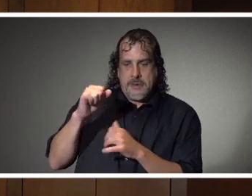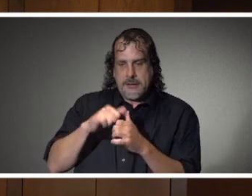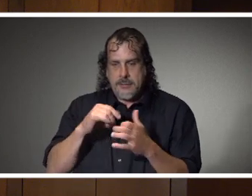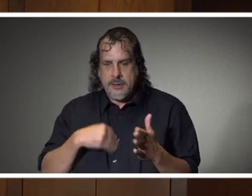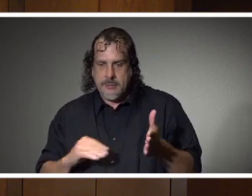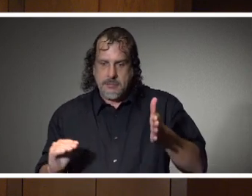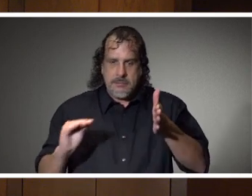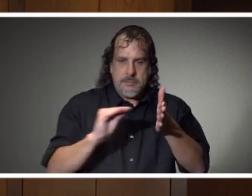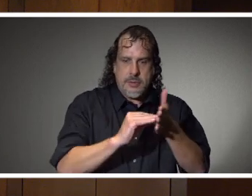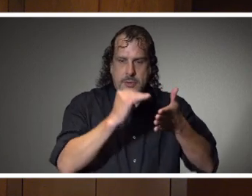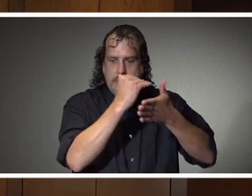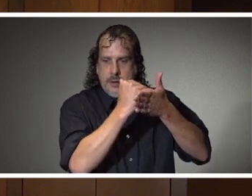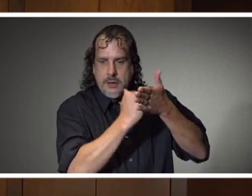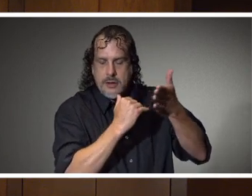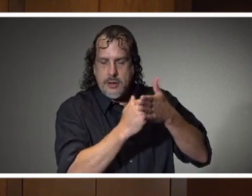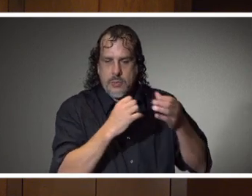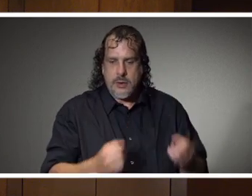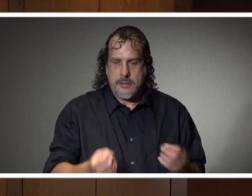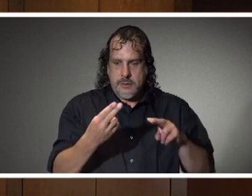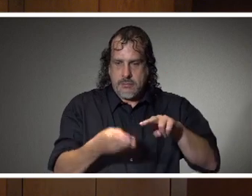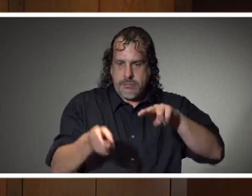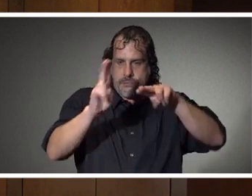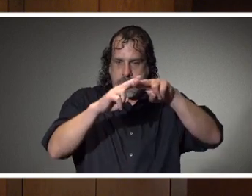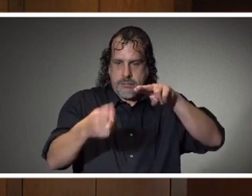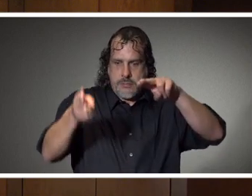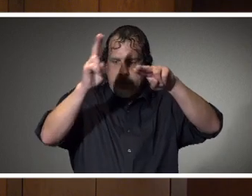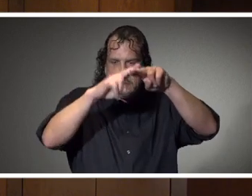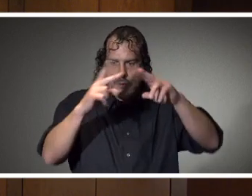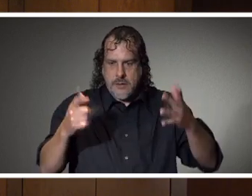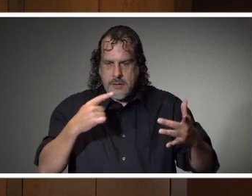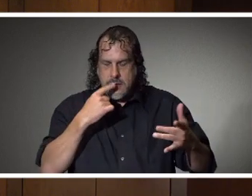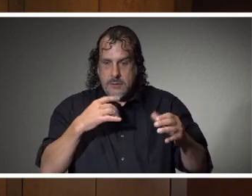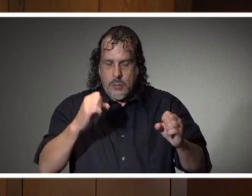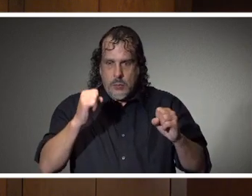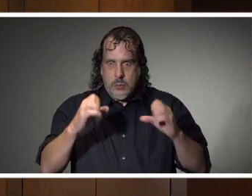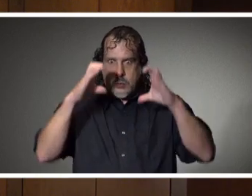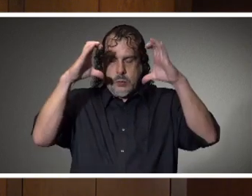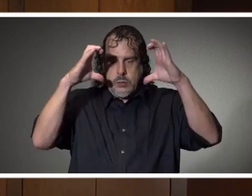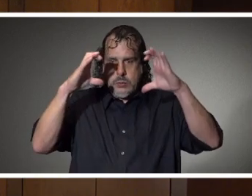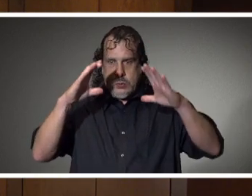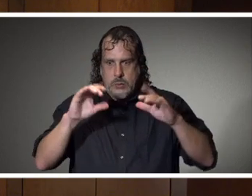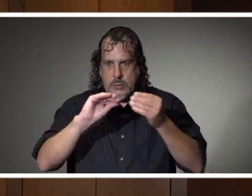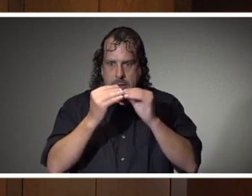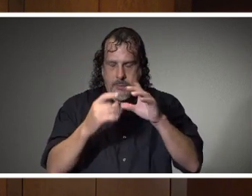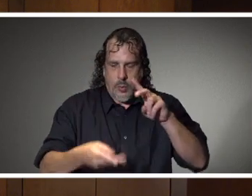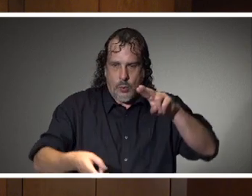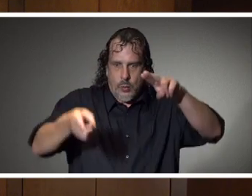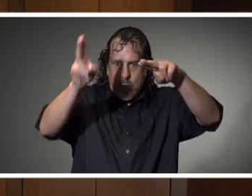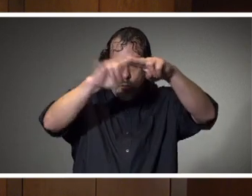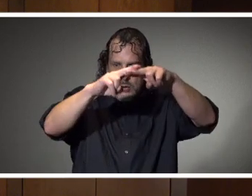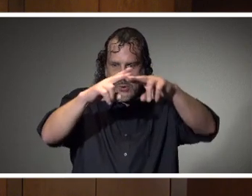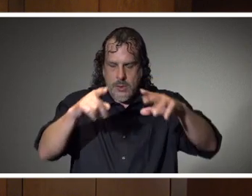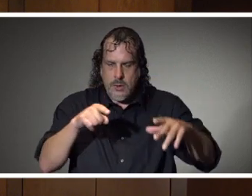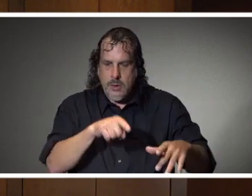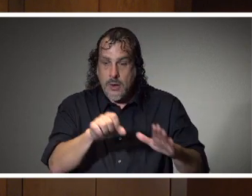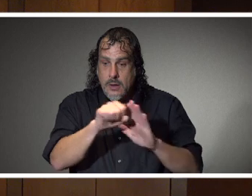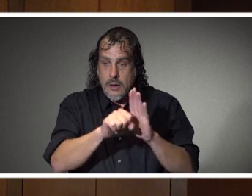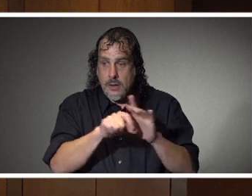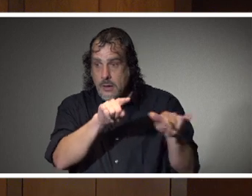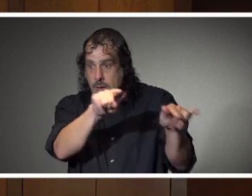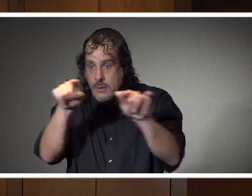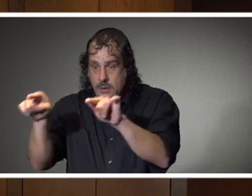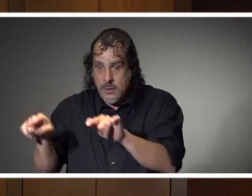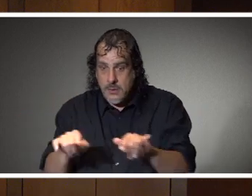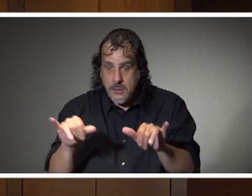of states with a number of cases over the last week that could be called alarming statistically. What these states have in common is all of them